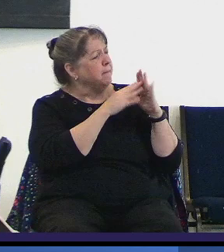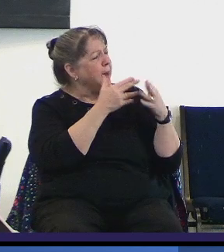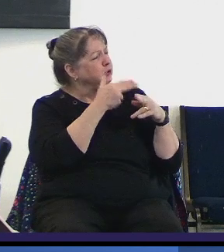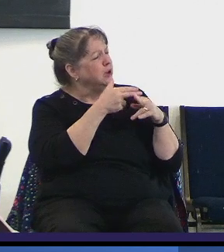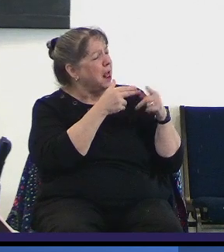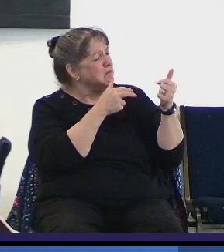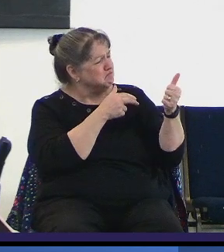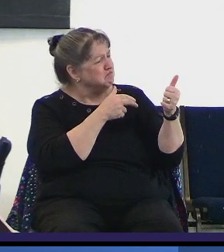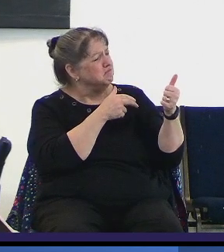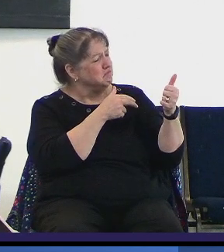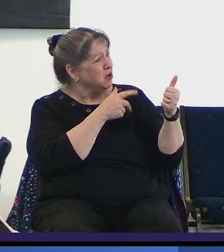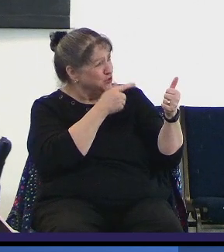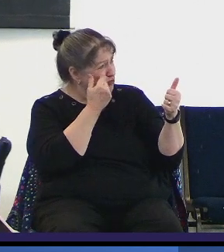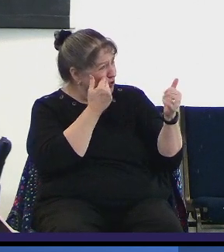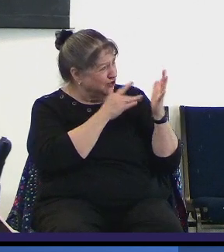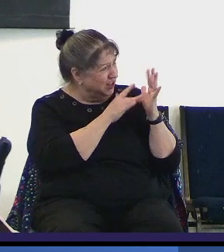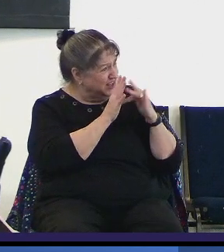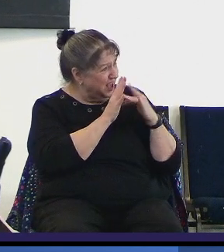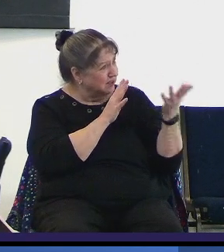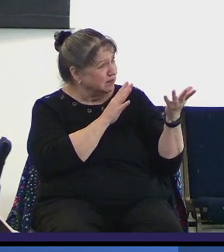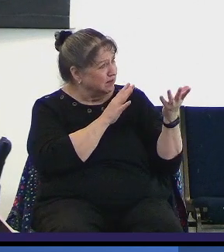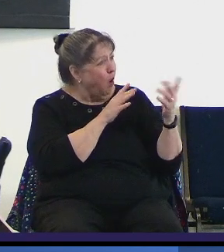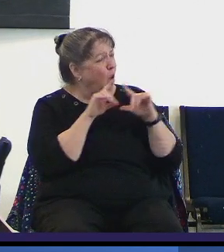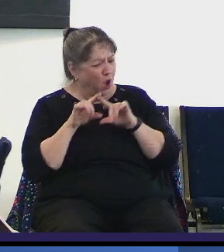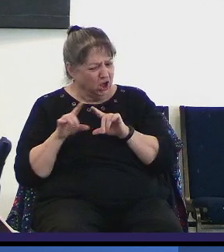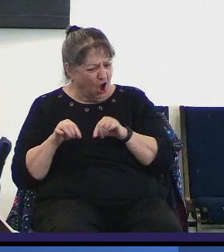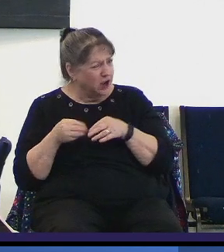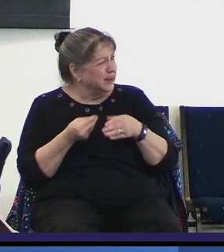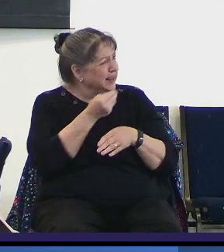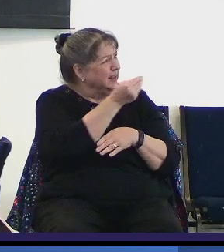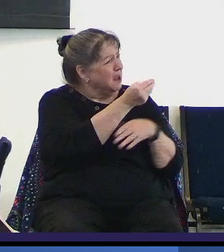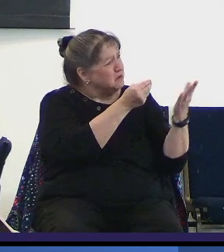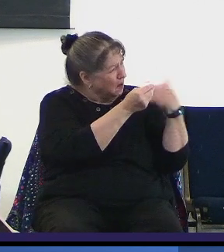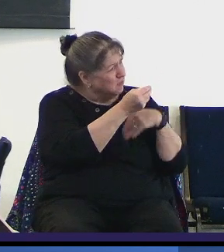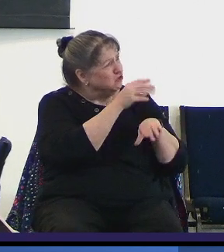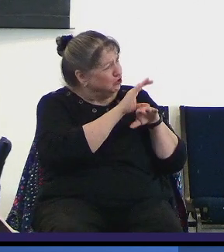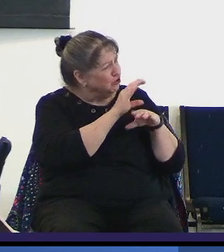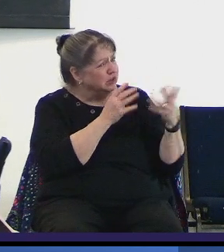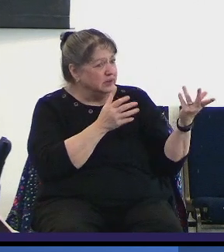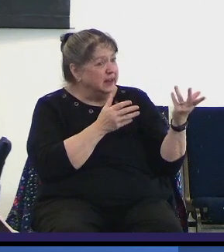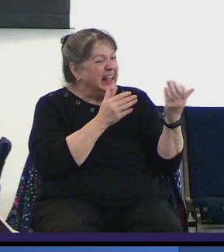Talk to them about Jesus. But there's so much hurt and so much pain in our world, isn't there?